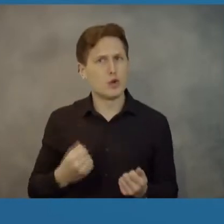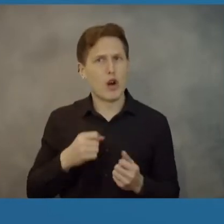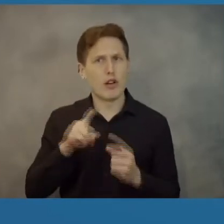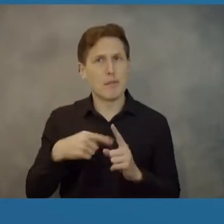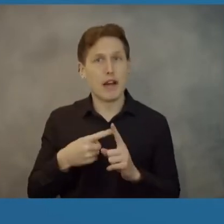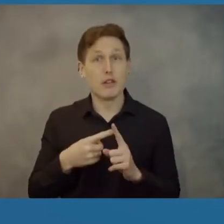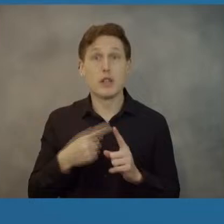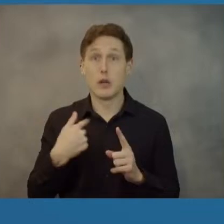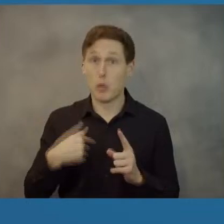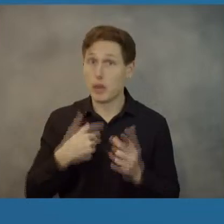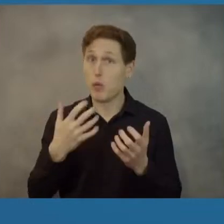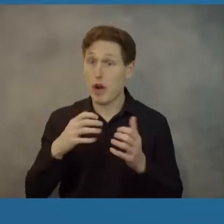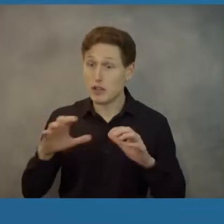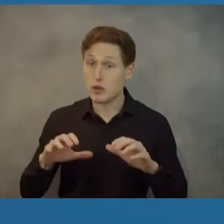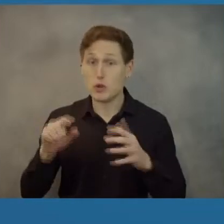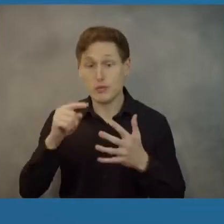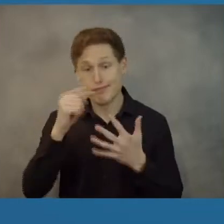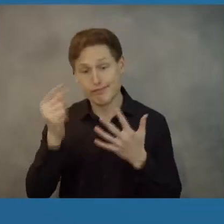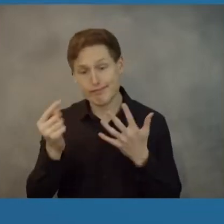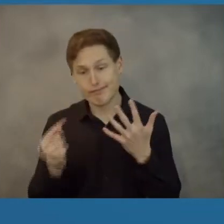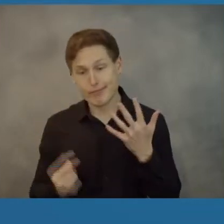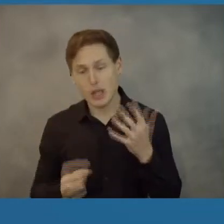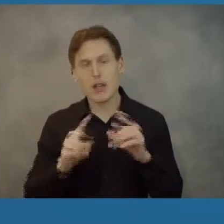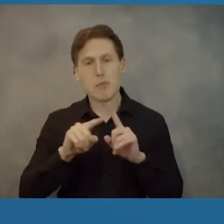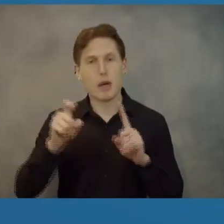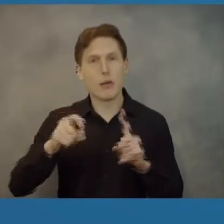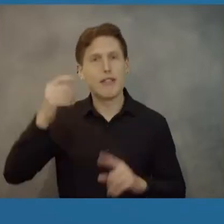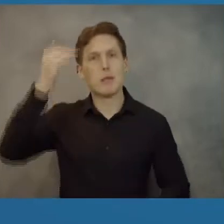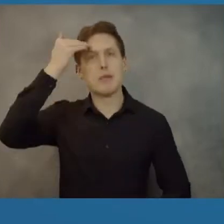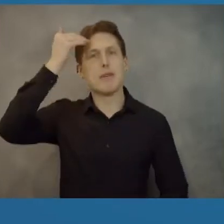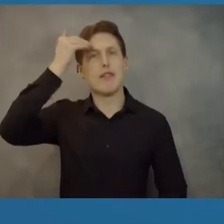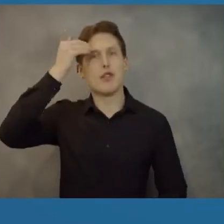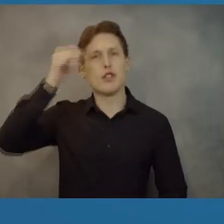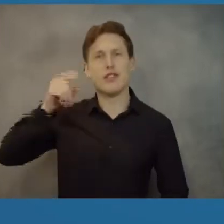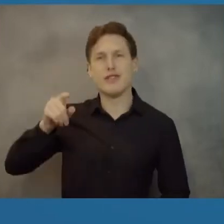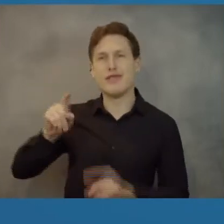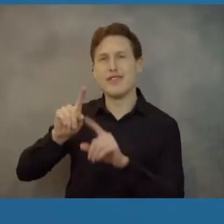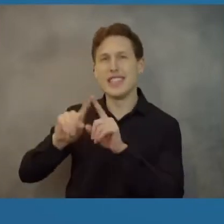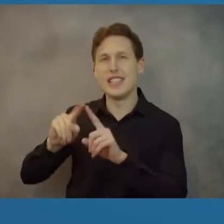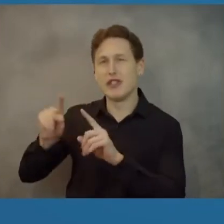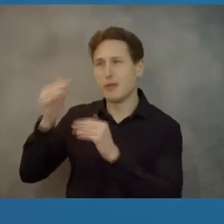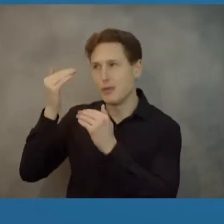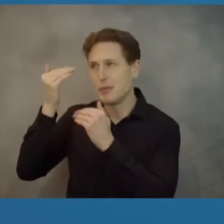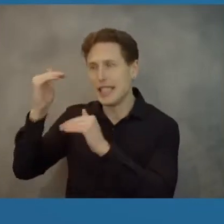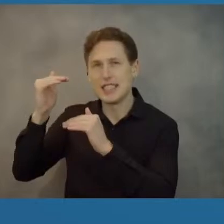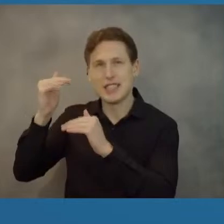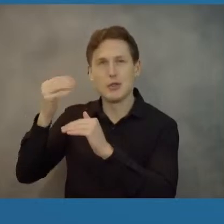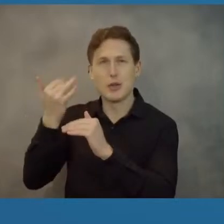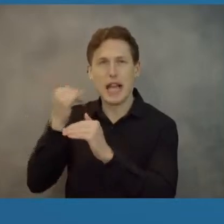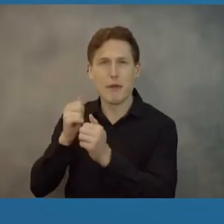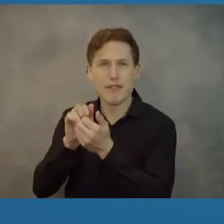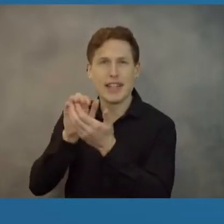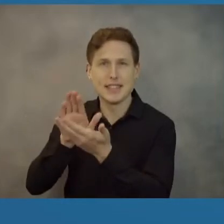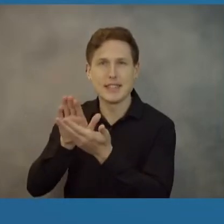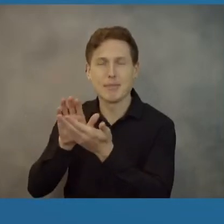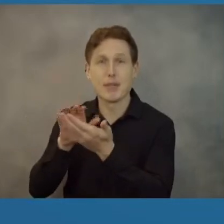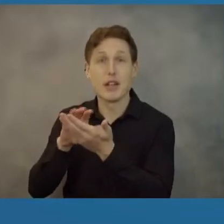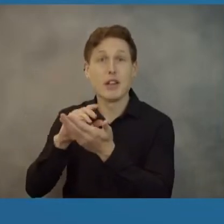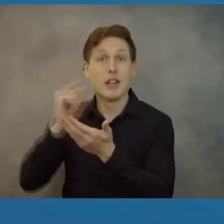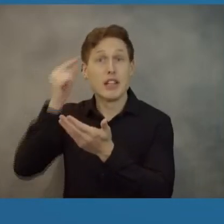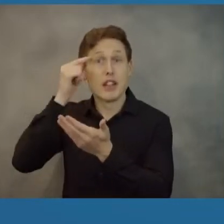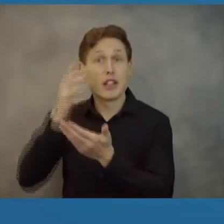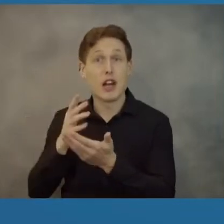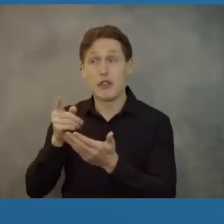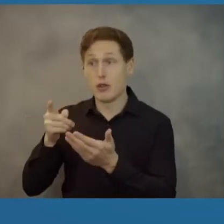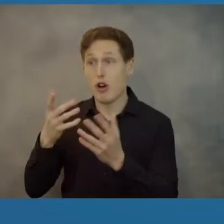to be mindful of the restraints of what we're facing, but some of the new costs that we brought on, the governor mentioned earlier, the prison crisis,